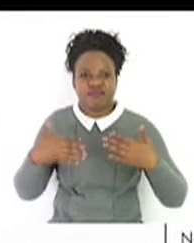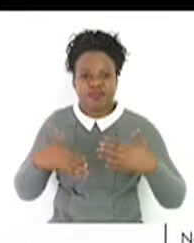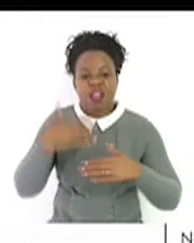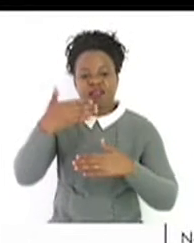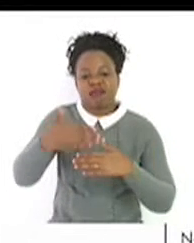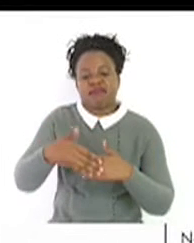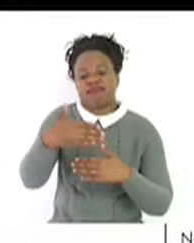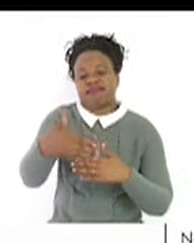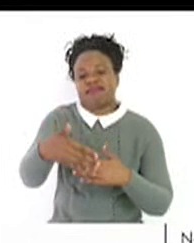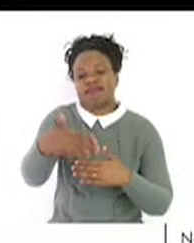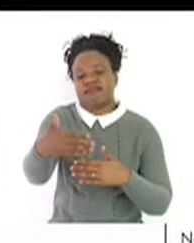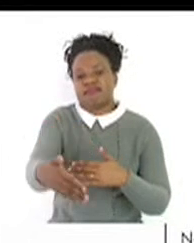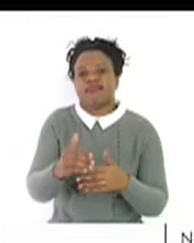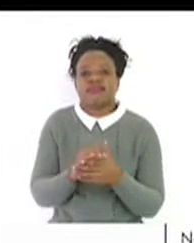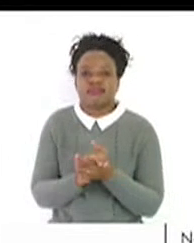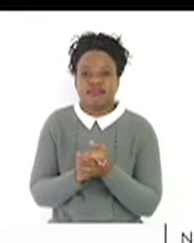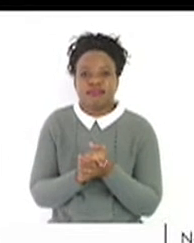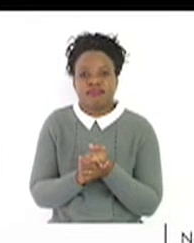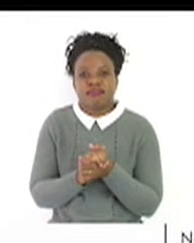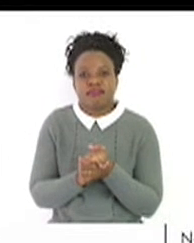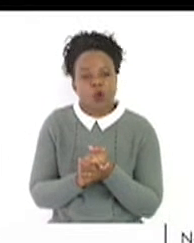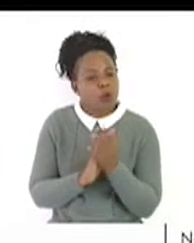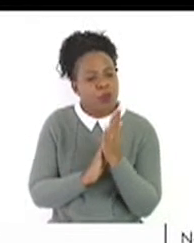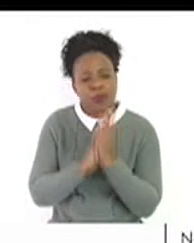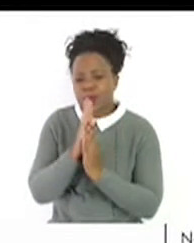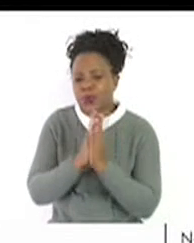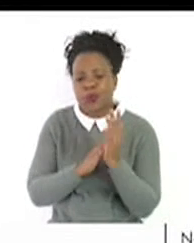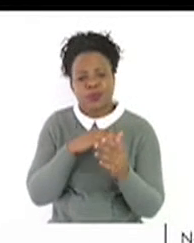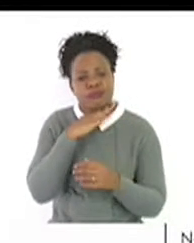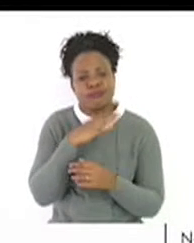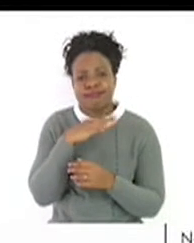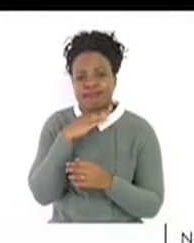ever after. What an interesting story.